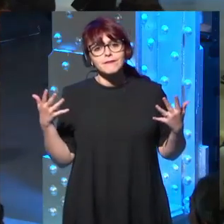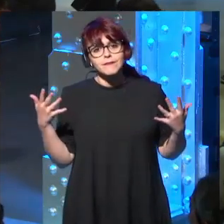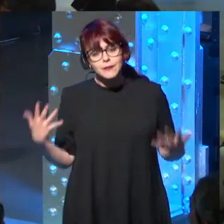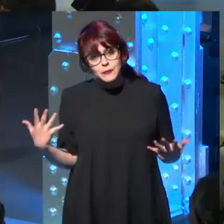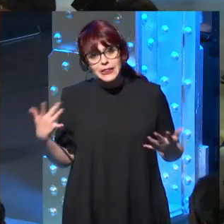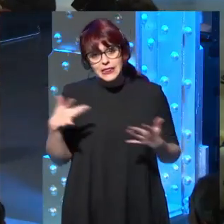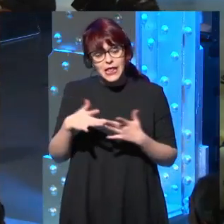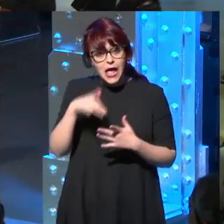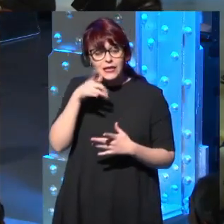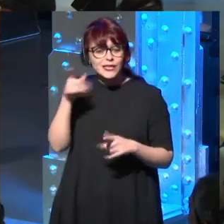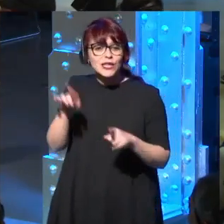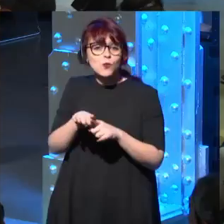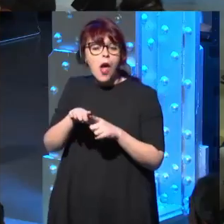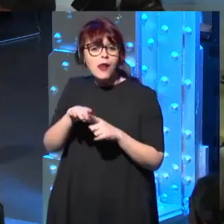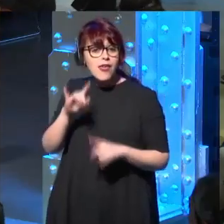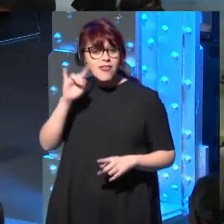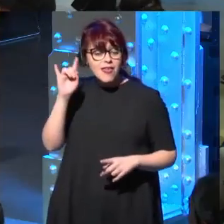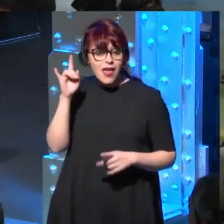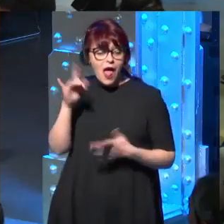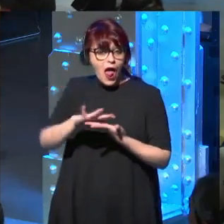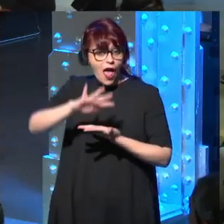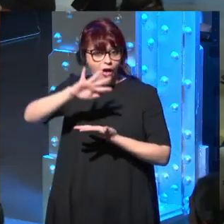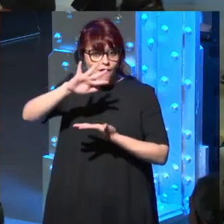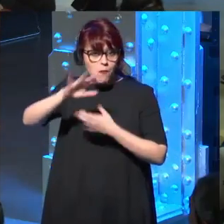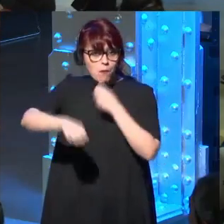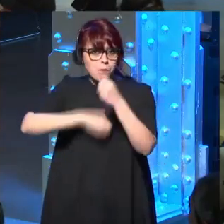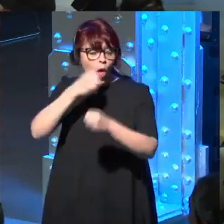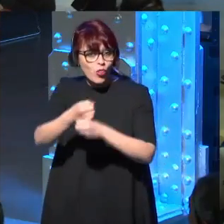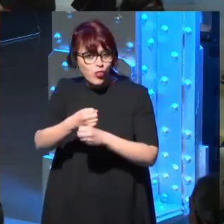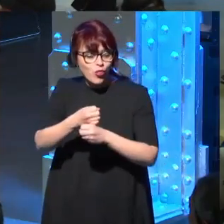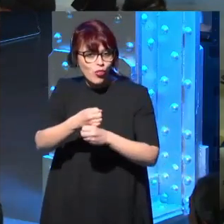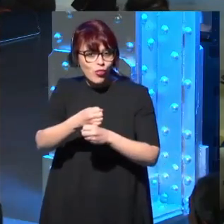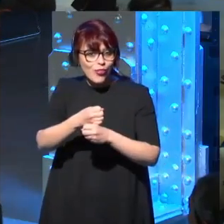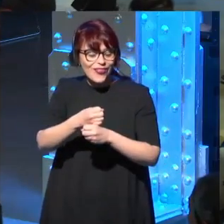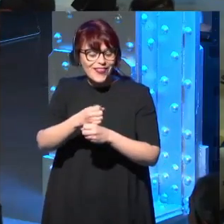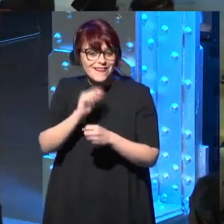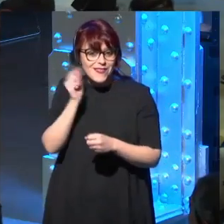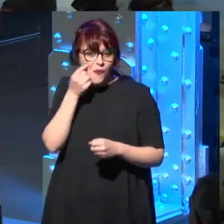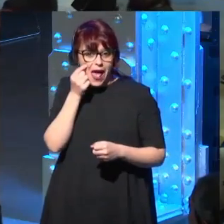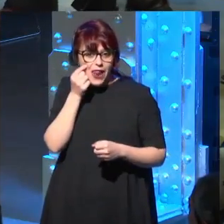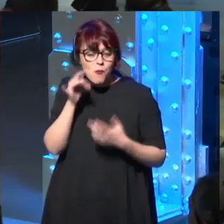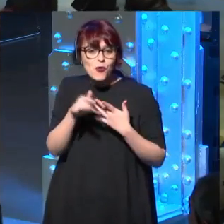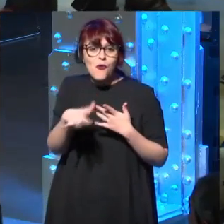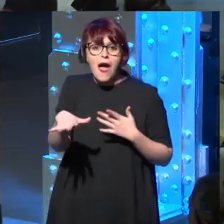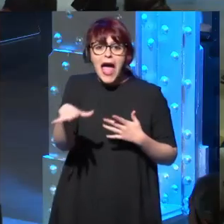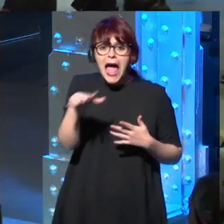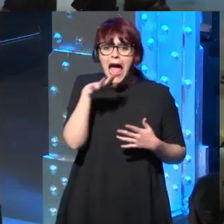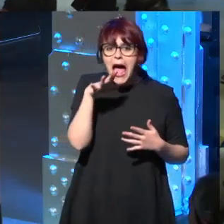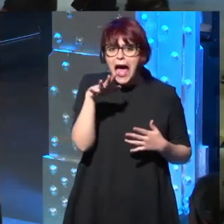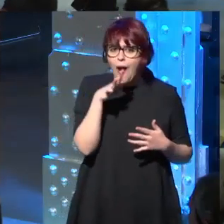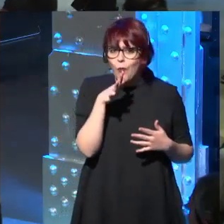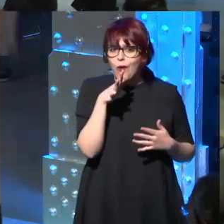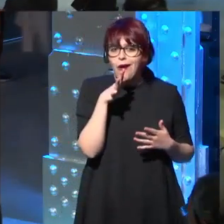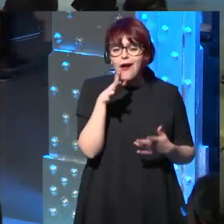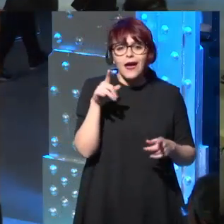In the bottom of the well, they find some water at the end or not. But at the bottom